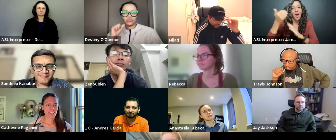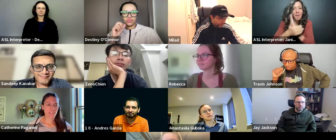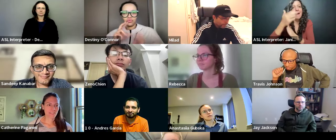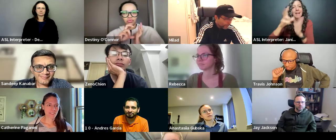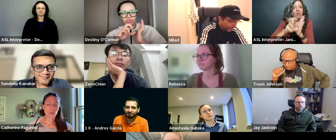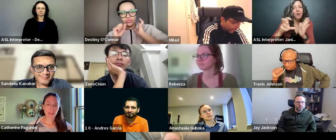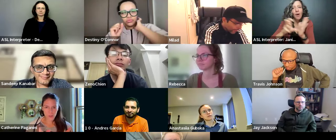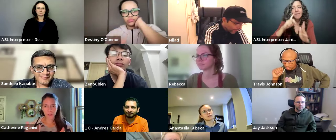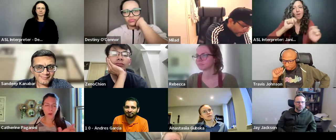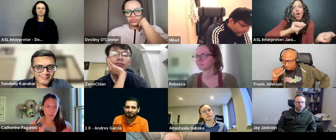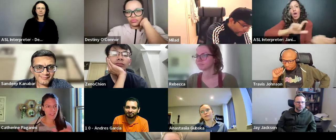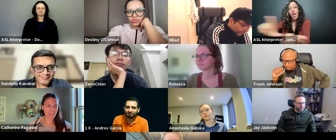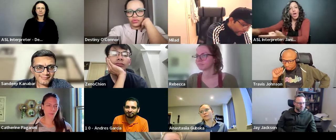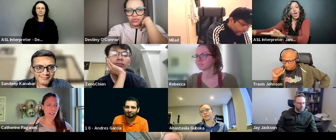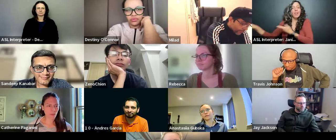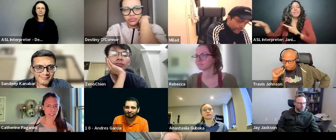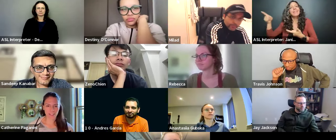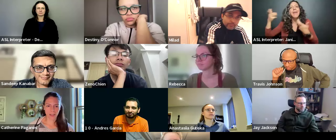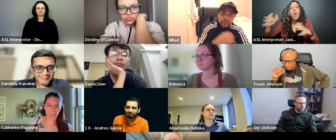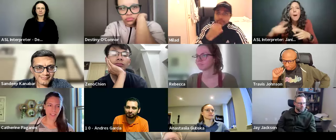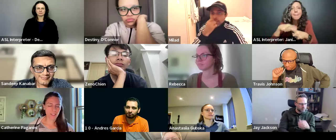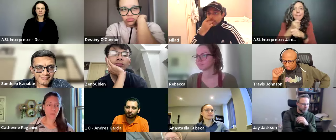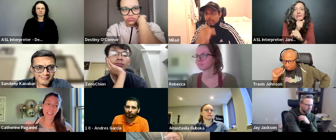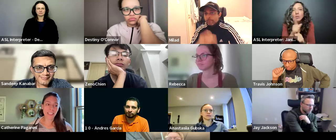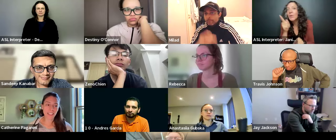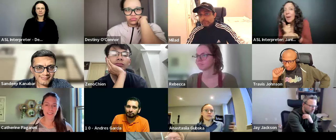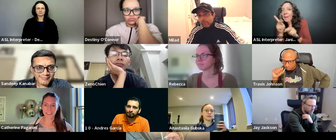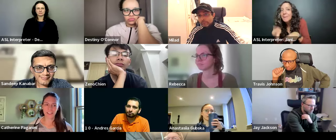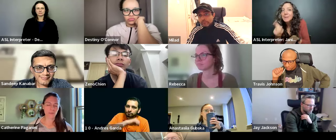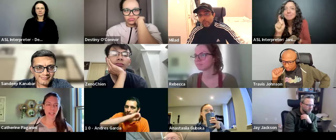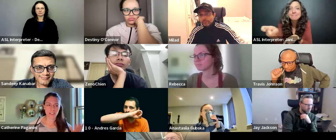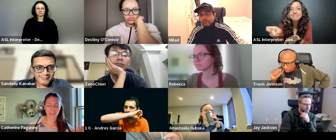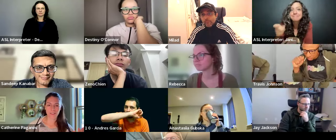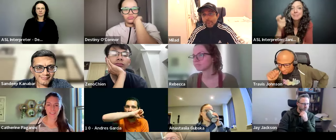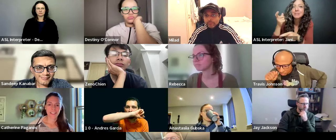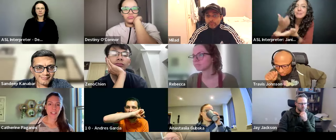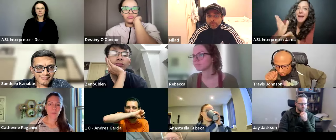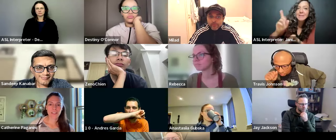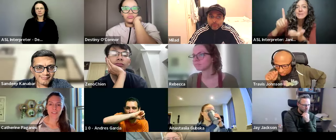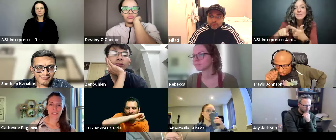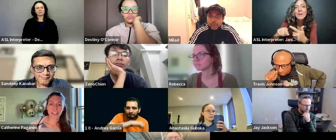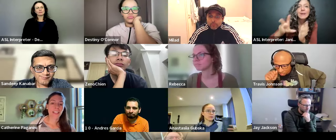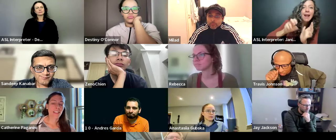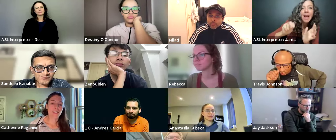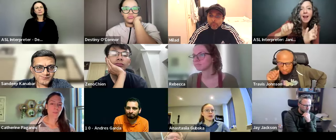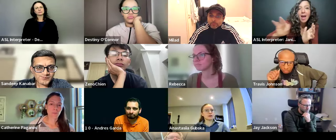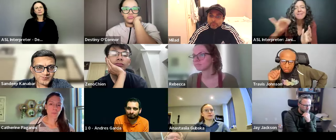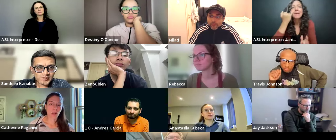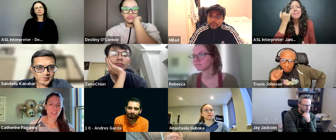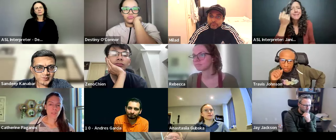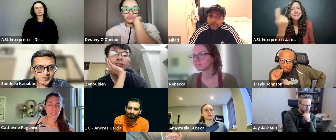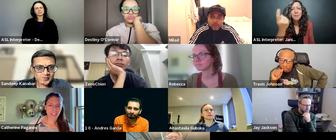pain to give, to make sure always the right rights are updated. Someone leaves and then imagine there is a,